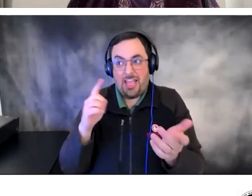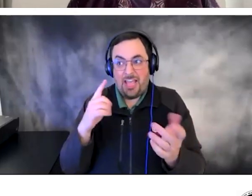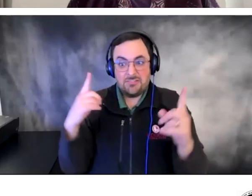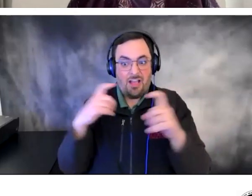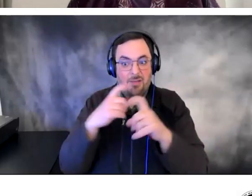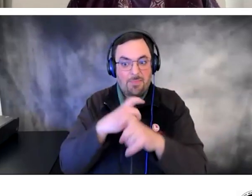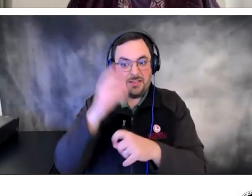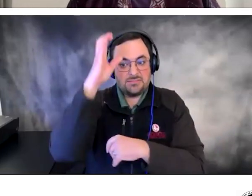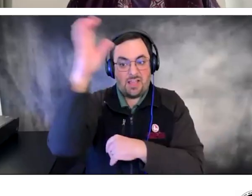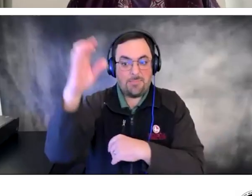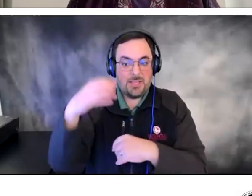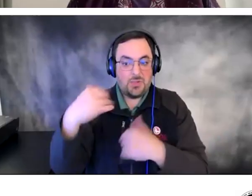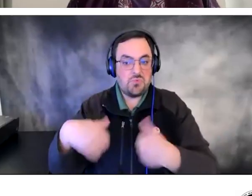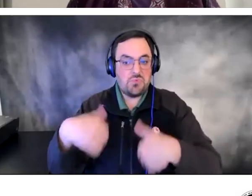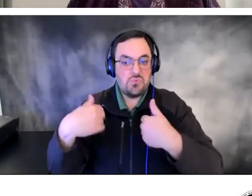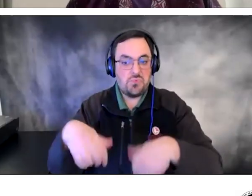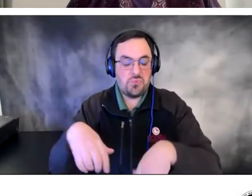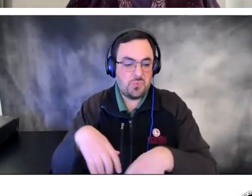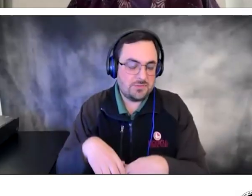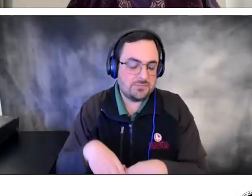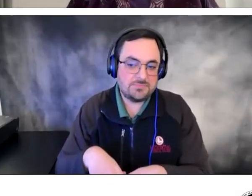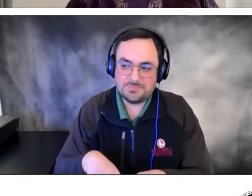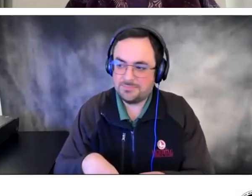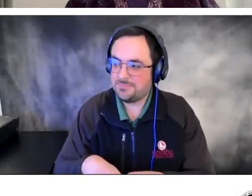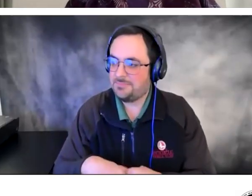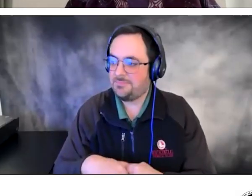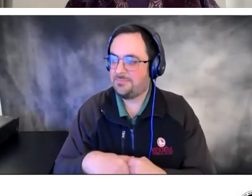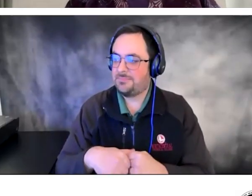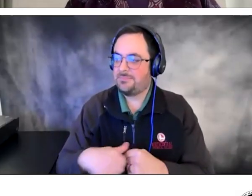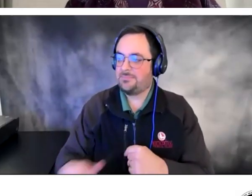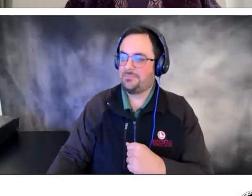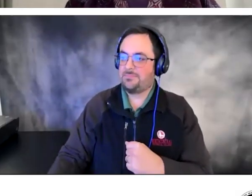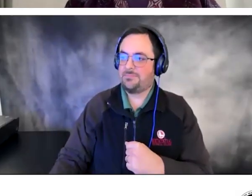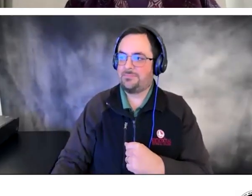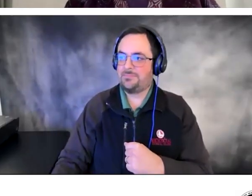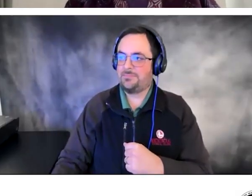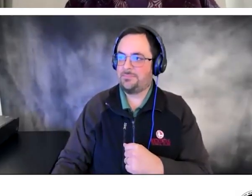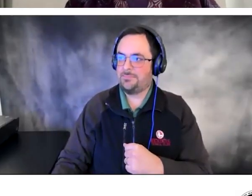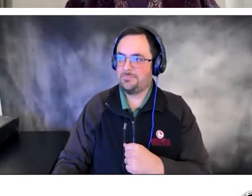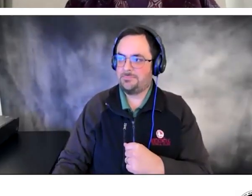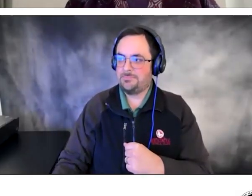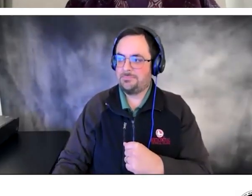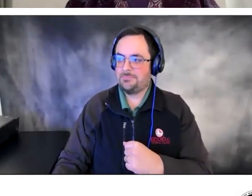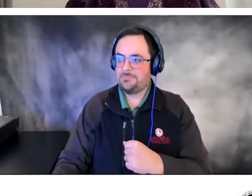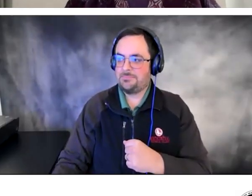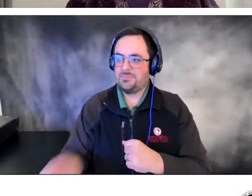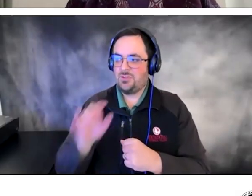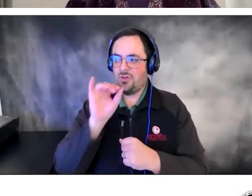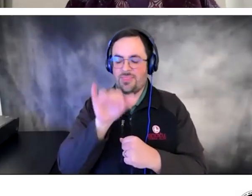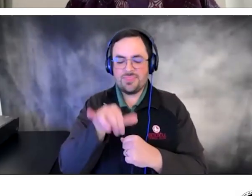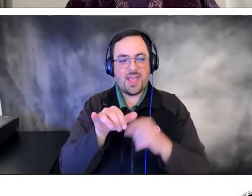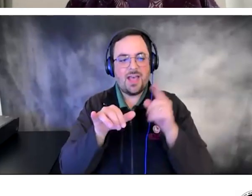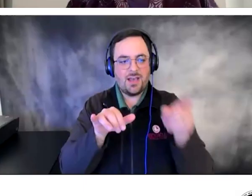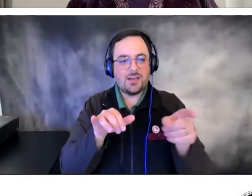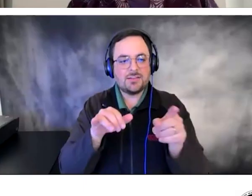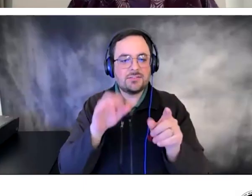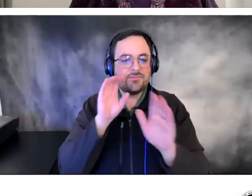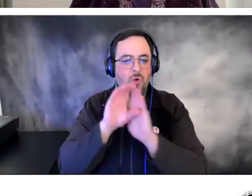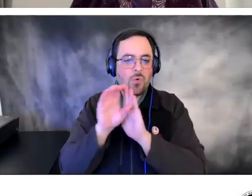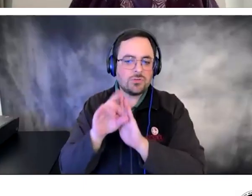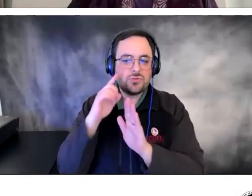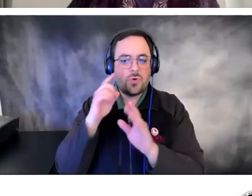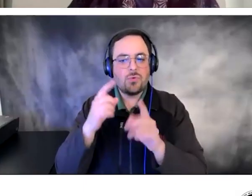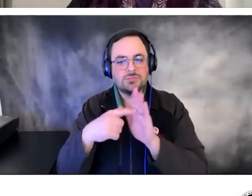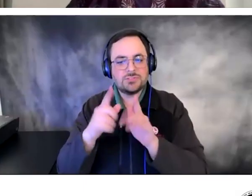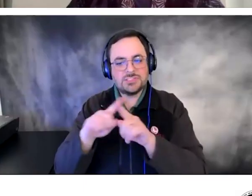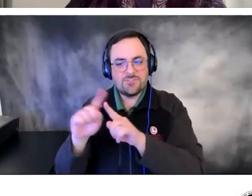she's getting more advanced vocabulary as a secondary student. So that photo shows another page from the book about Easter, and